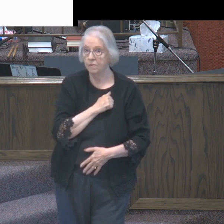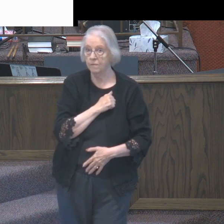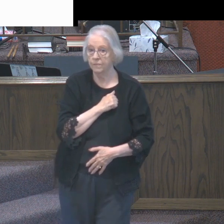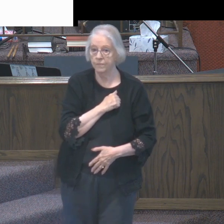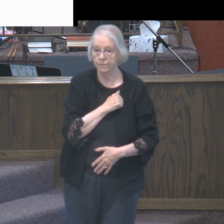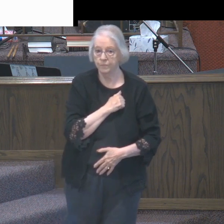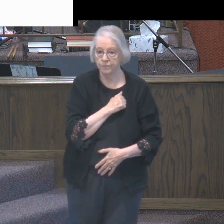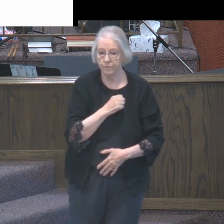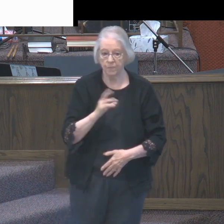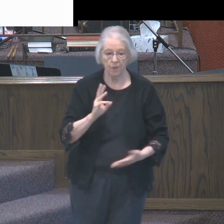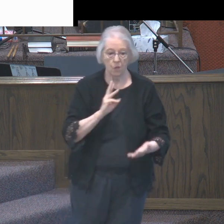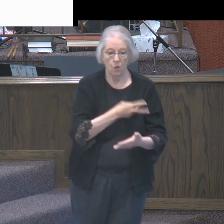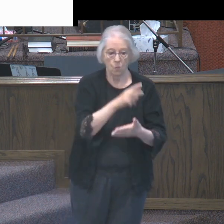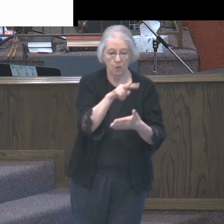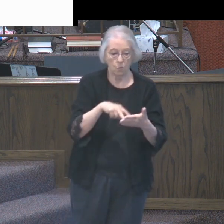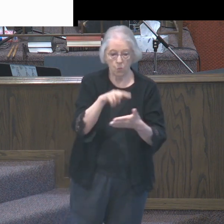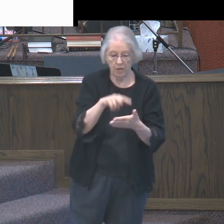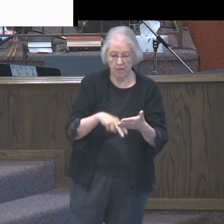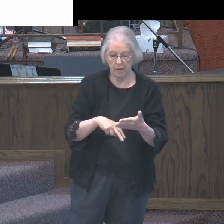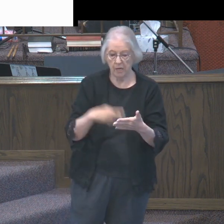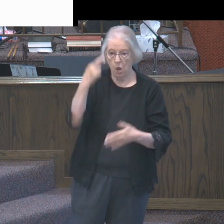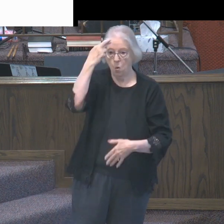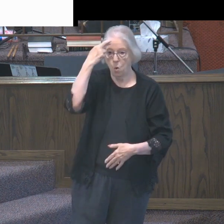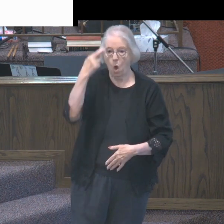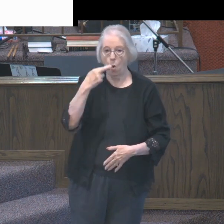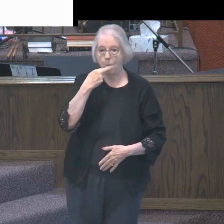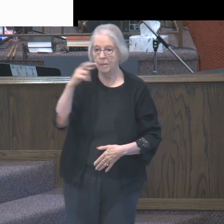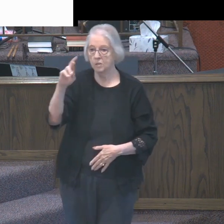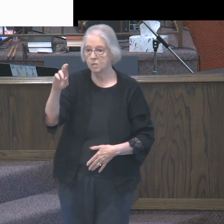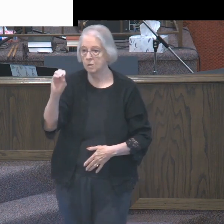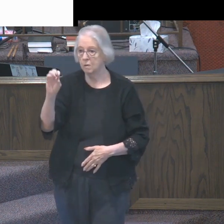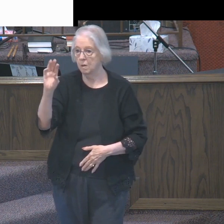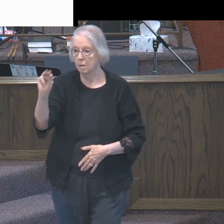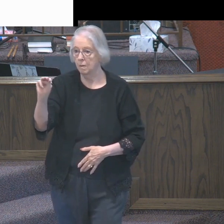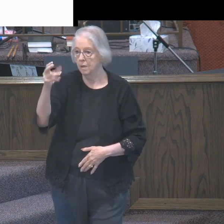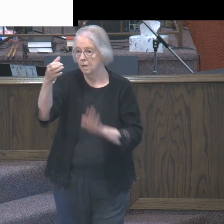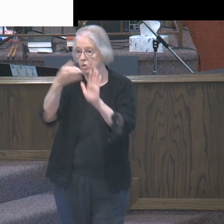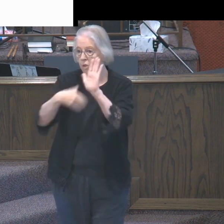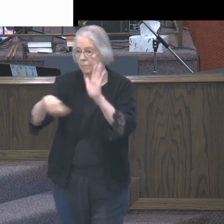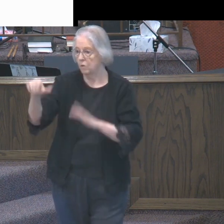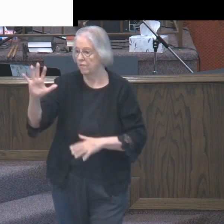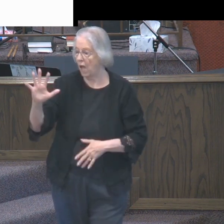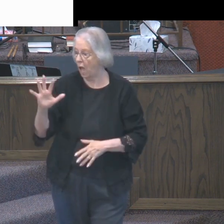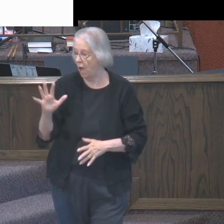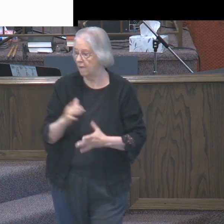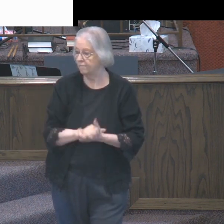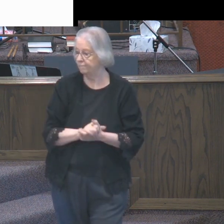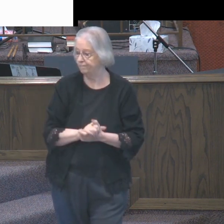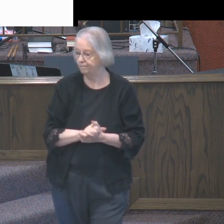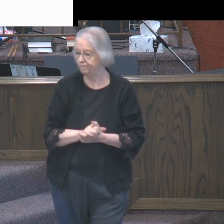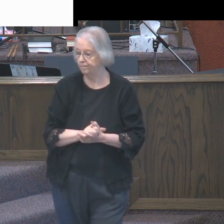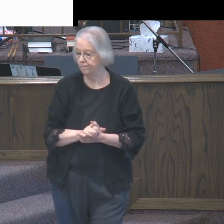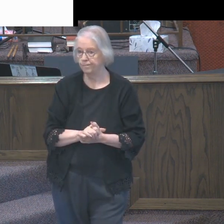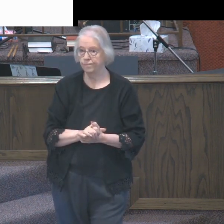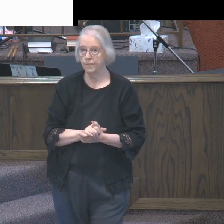And we read in Romans chapter 5, where Jesus said, or where Paul says, that scarcely